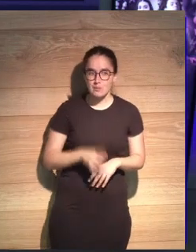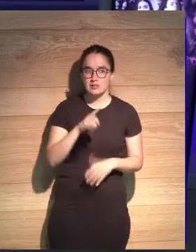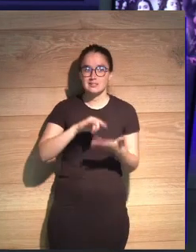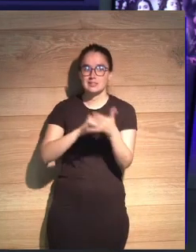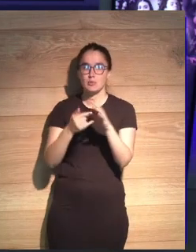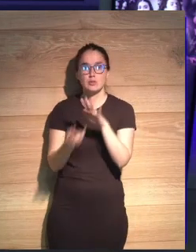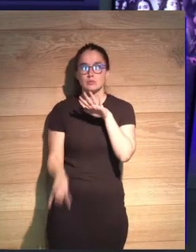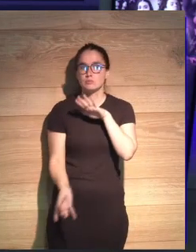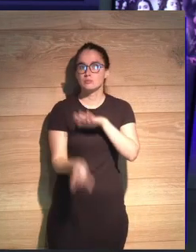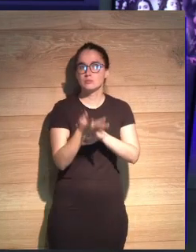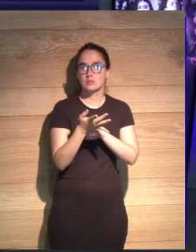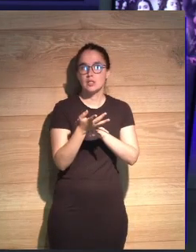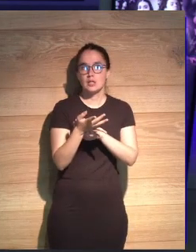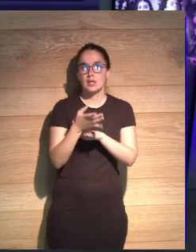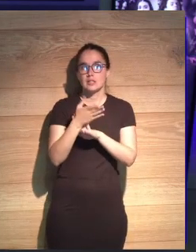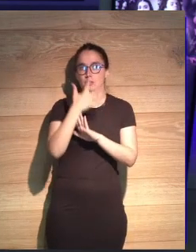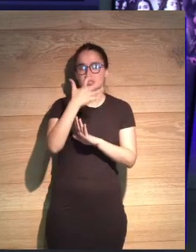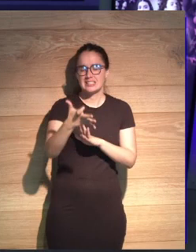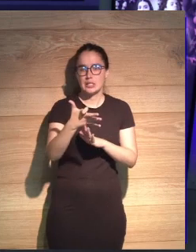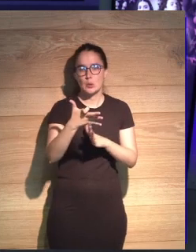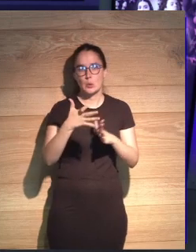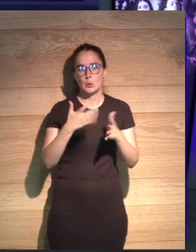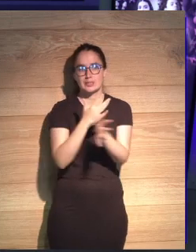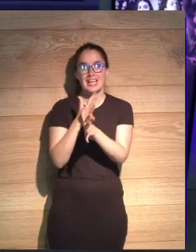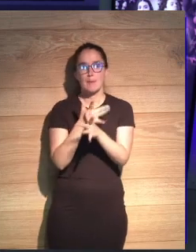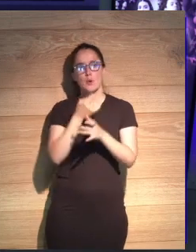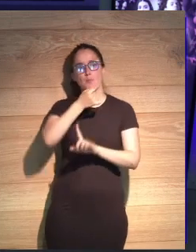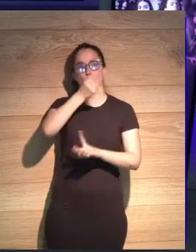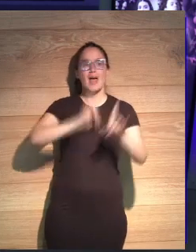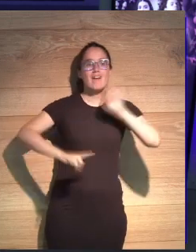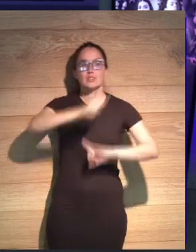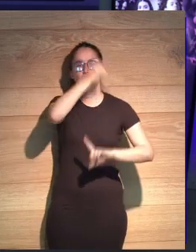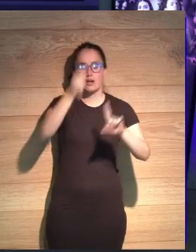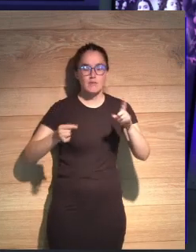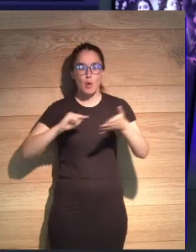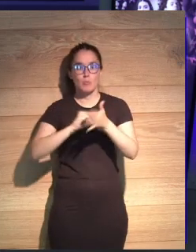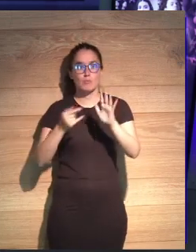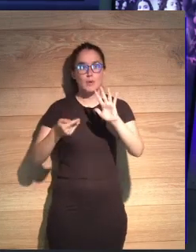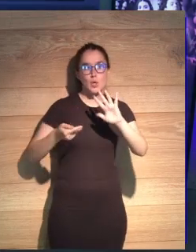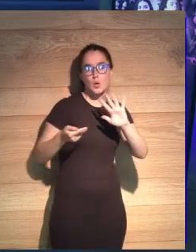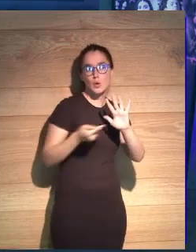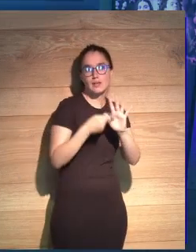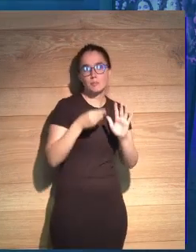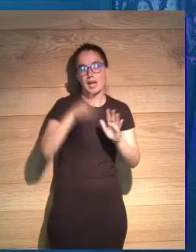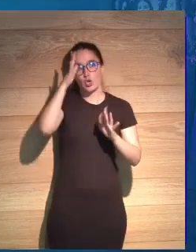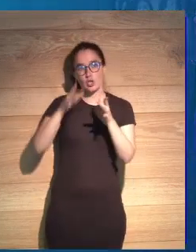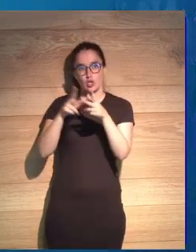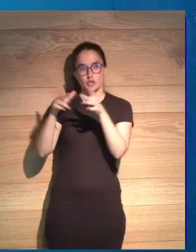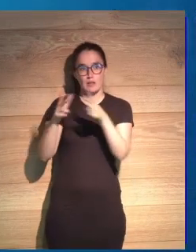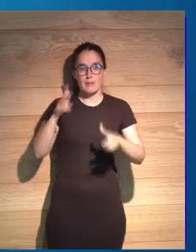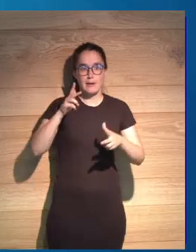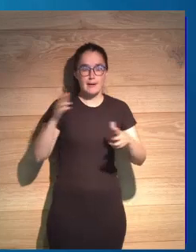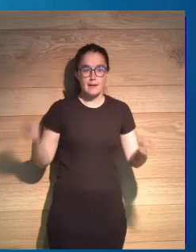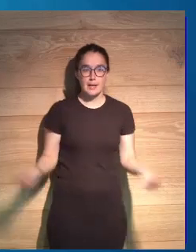One example, this project we created it. This is a serious game, a graphic adventure.